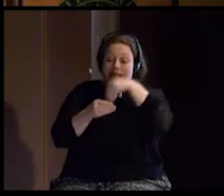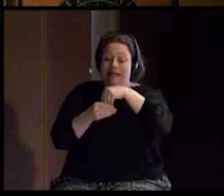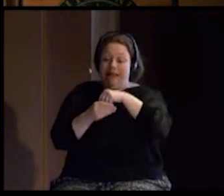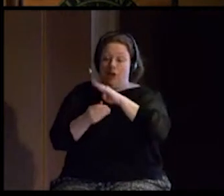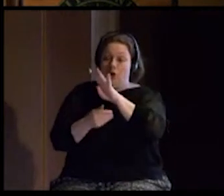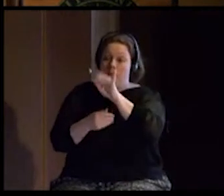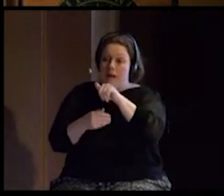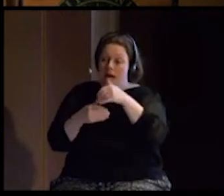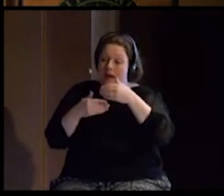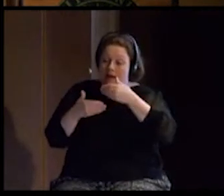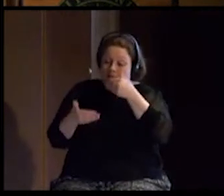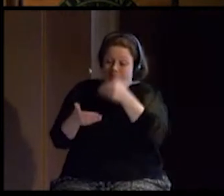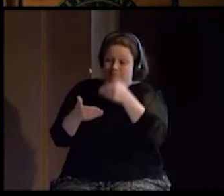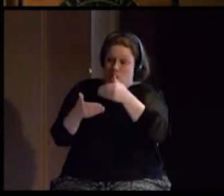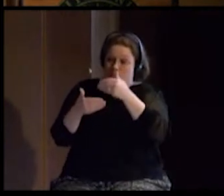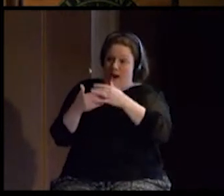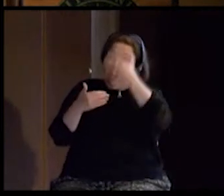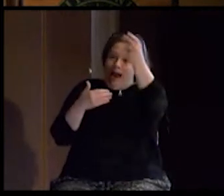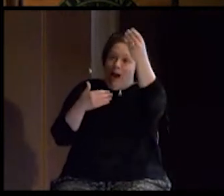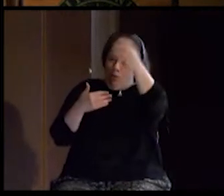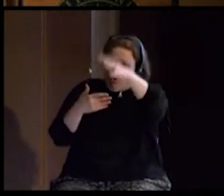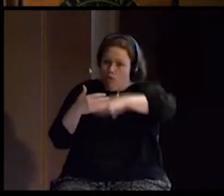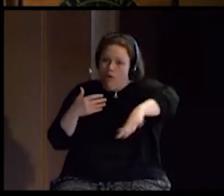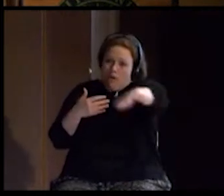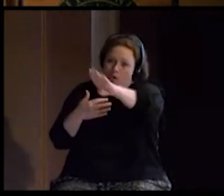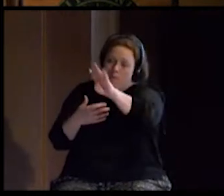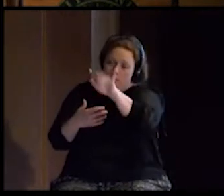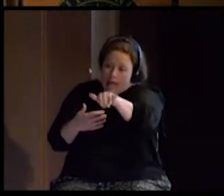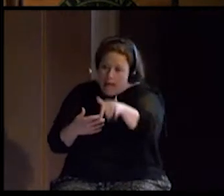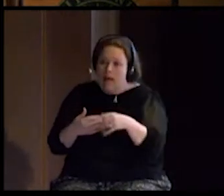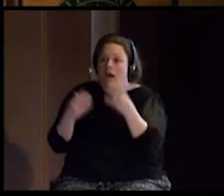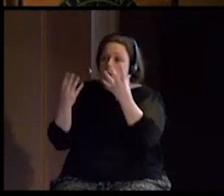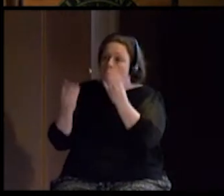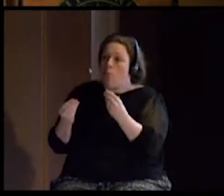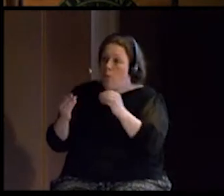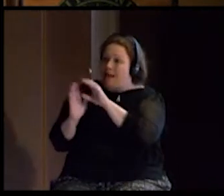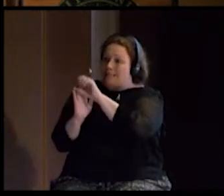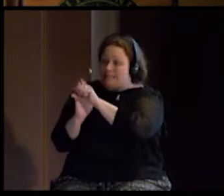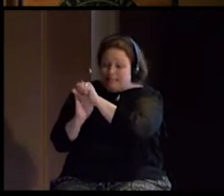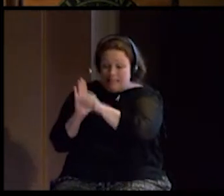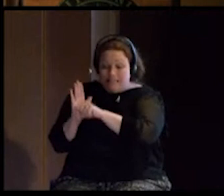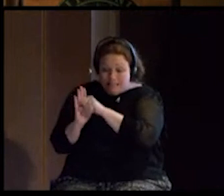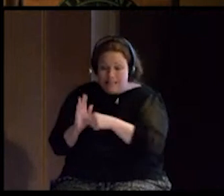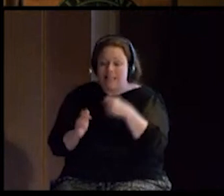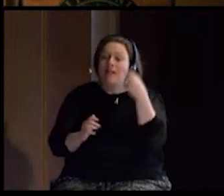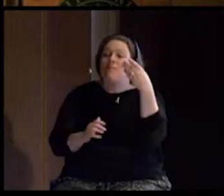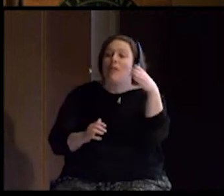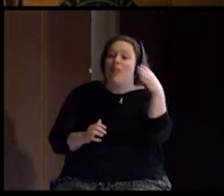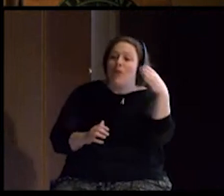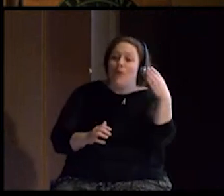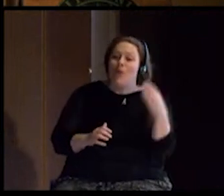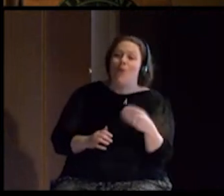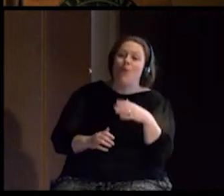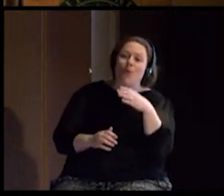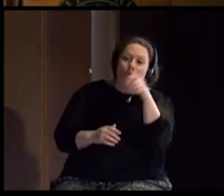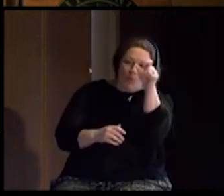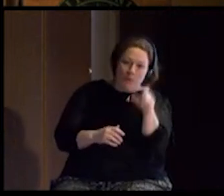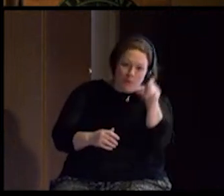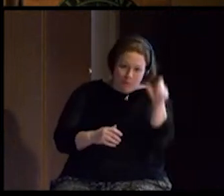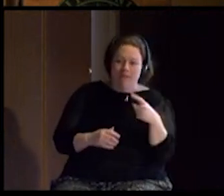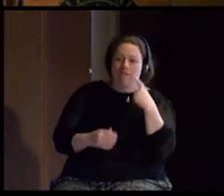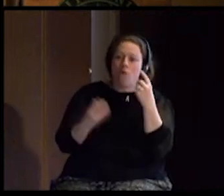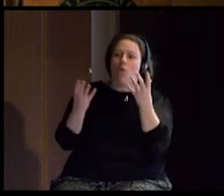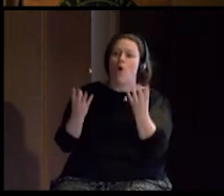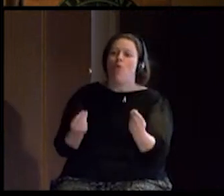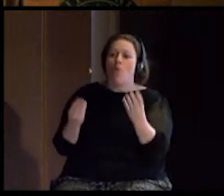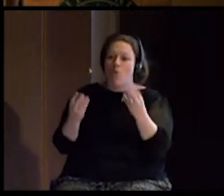bay, and during the wet season, the blue plots, the blue bars here, and the dry season, the red bars. The take-home was that